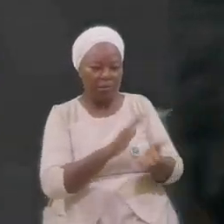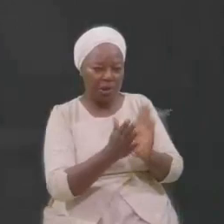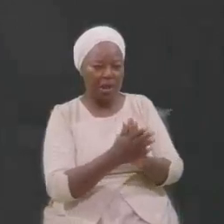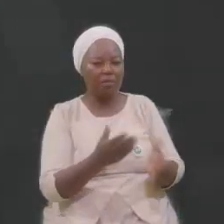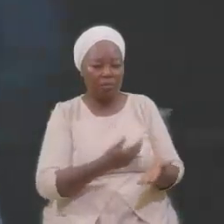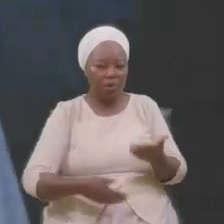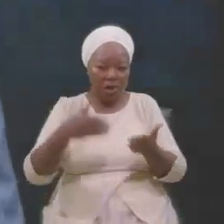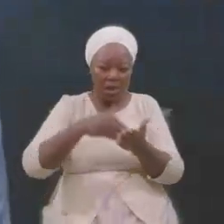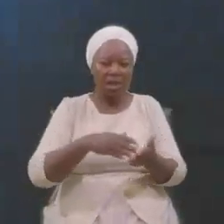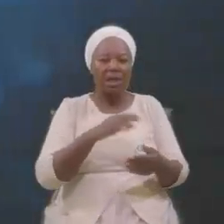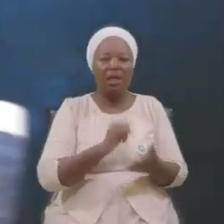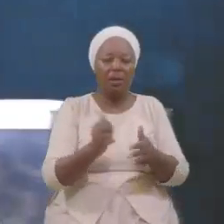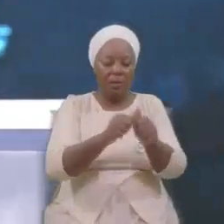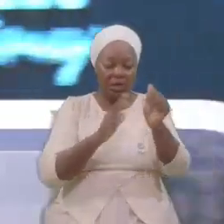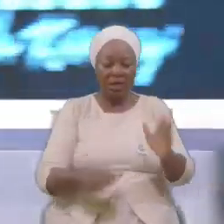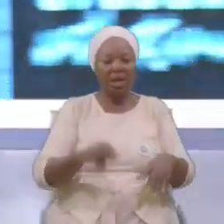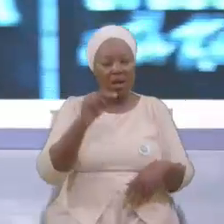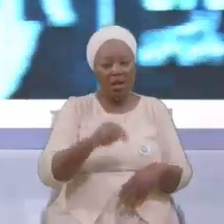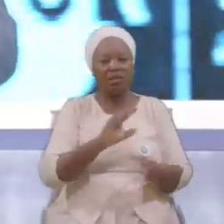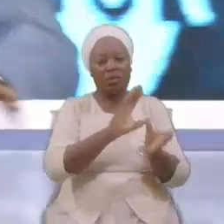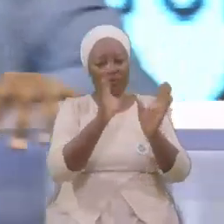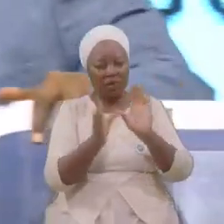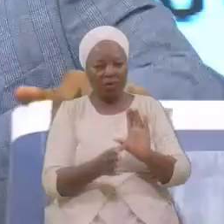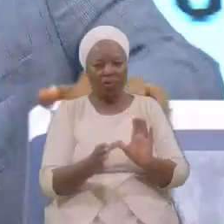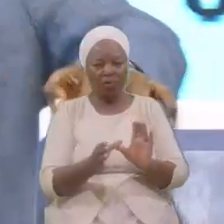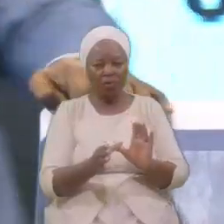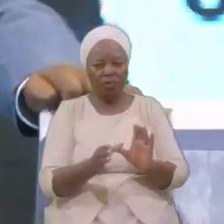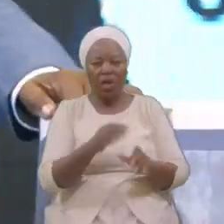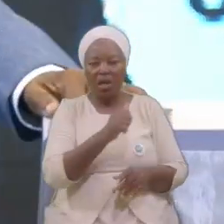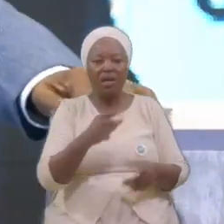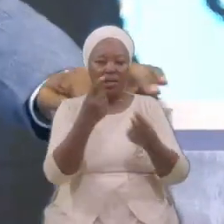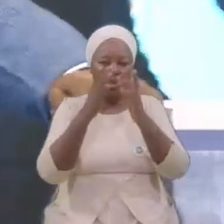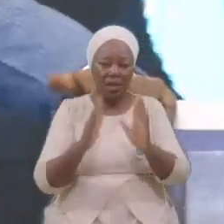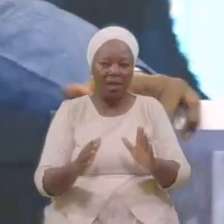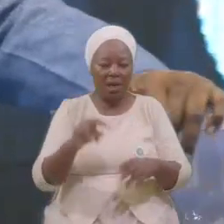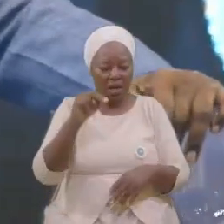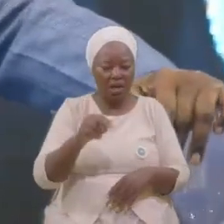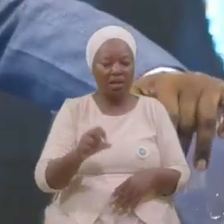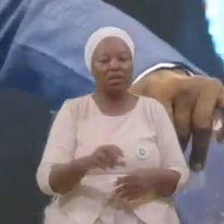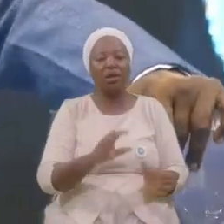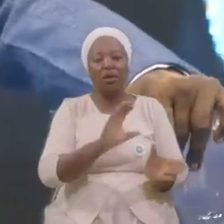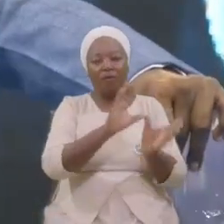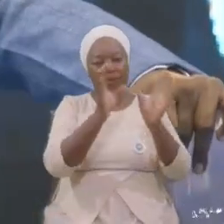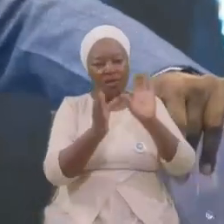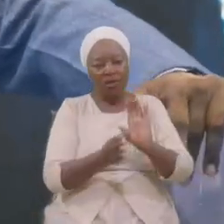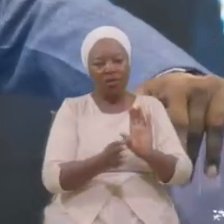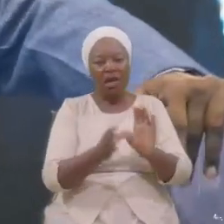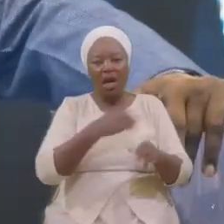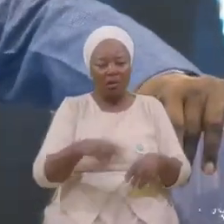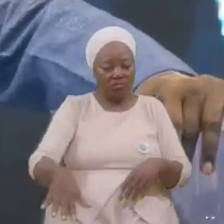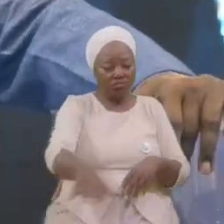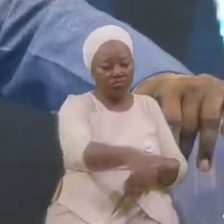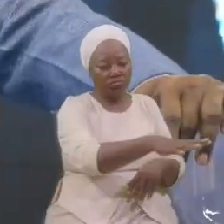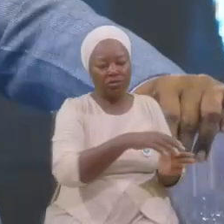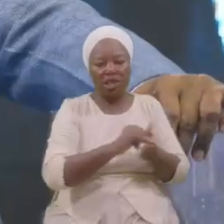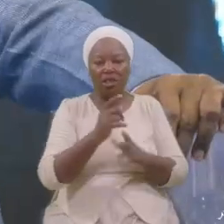backslider needs conversion. The sinner needs conversion. And those who are just